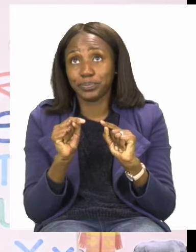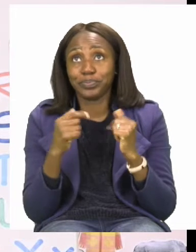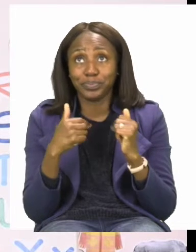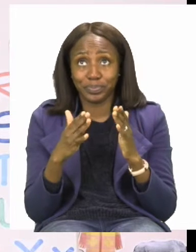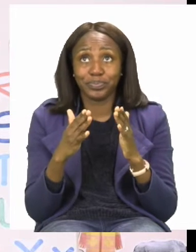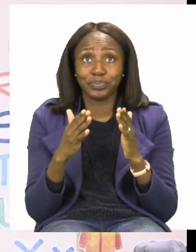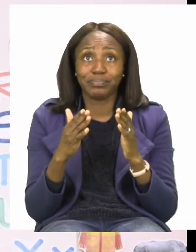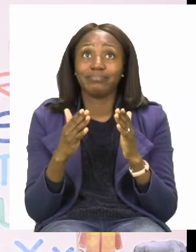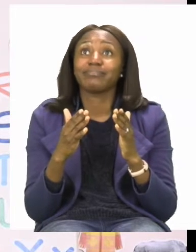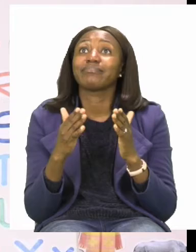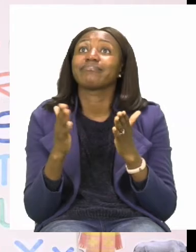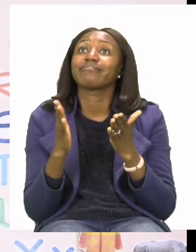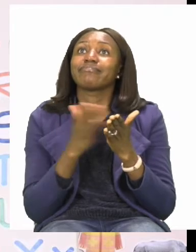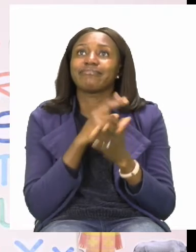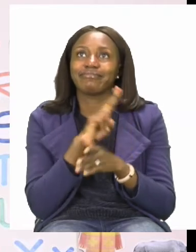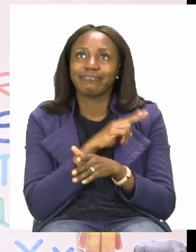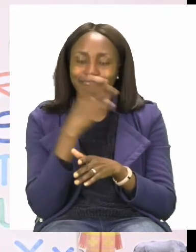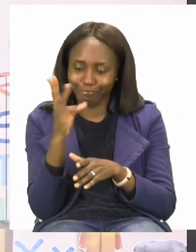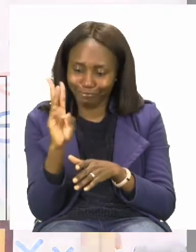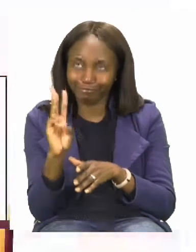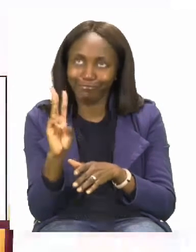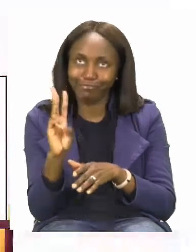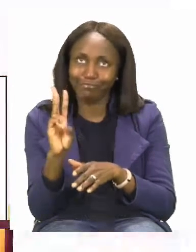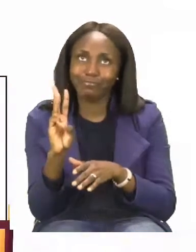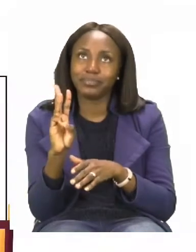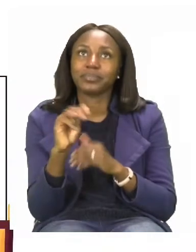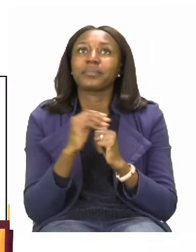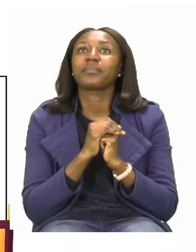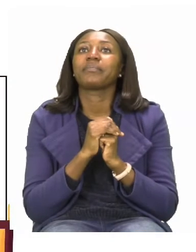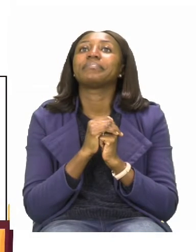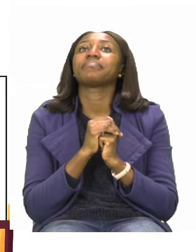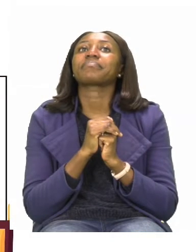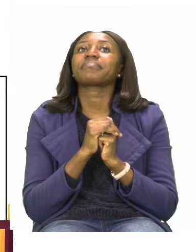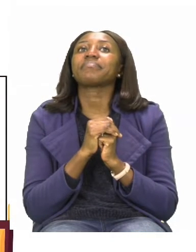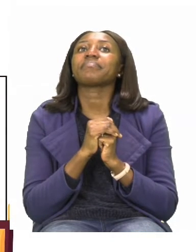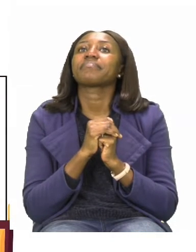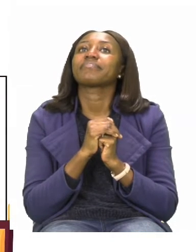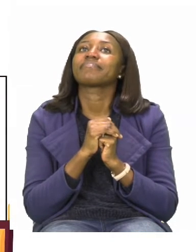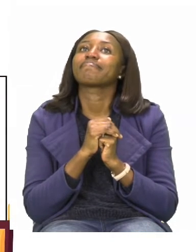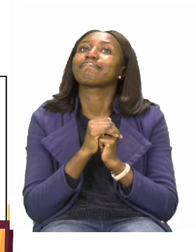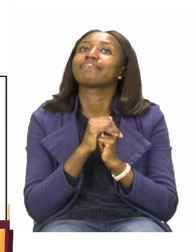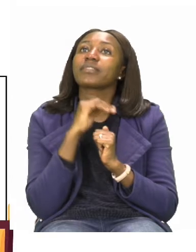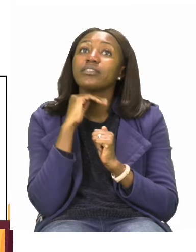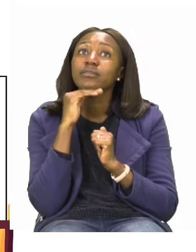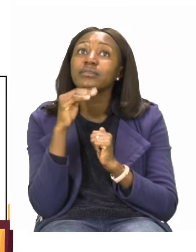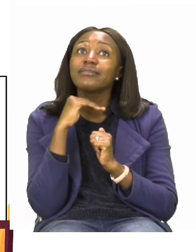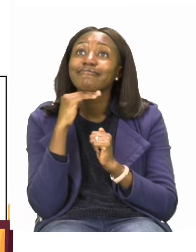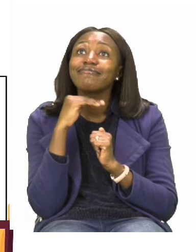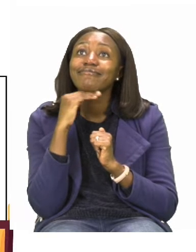our lesson by going to page 26. On page 26, we are going to be doing